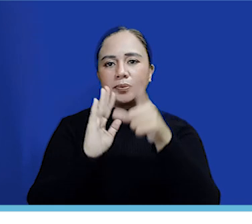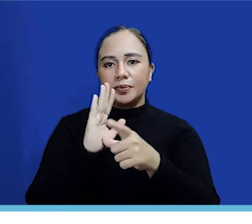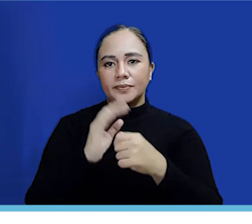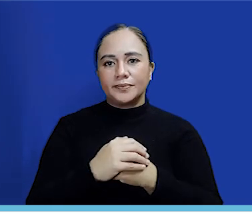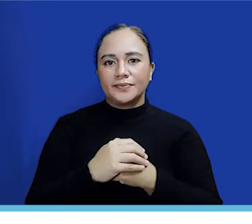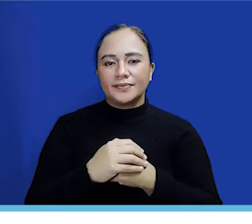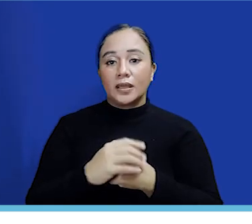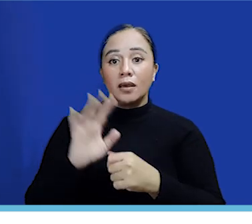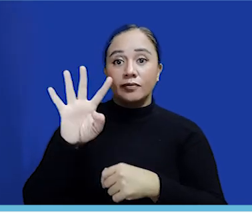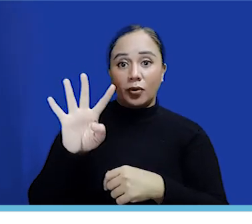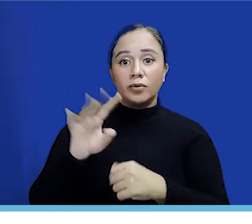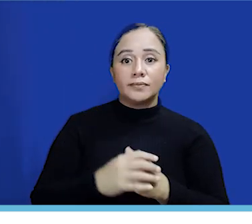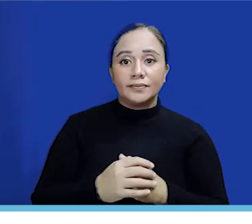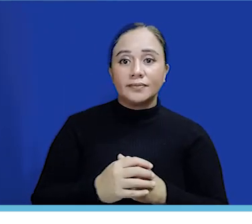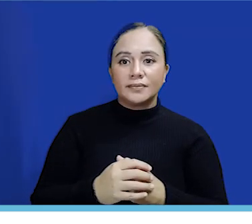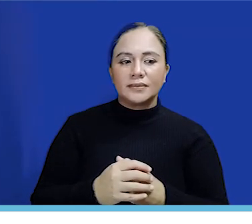law. 4.